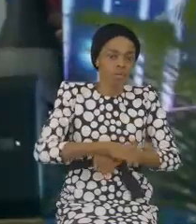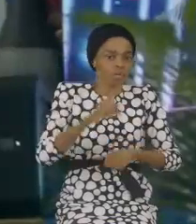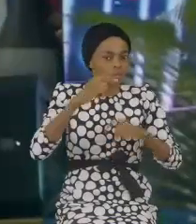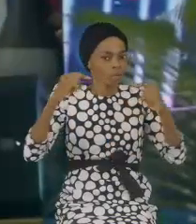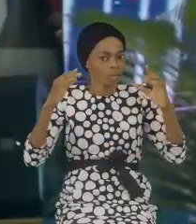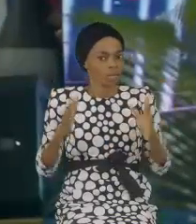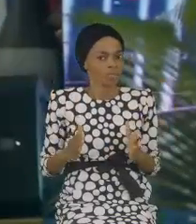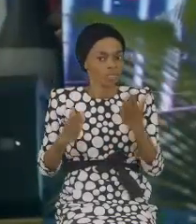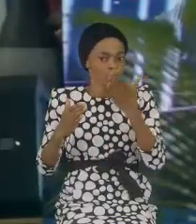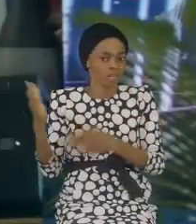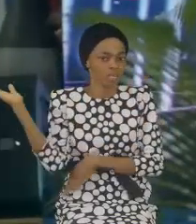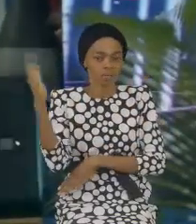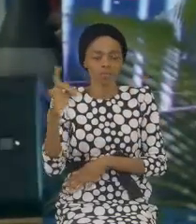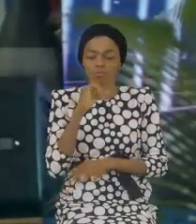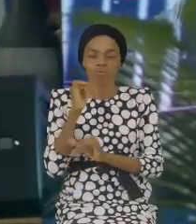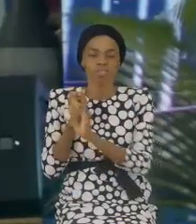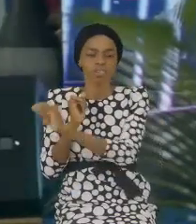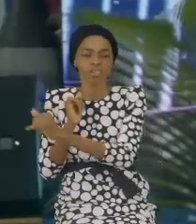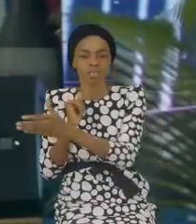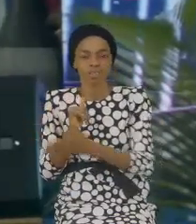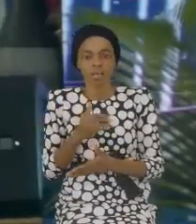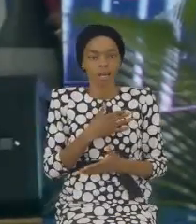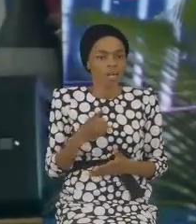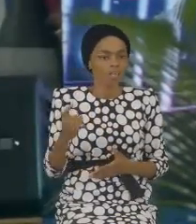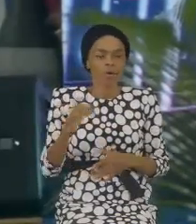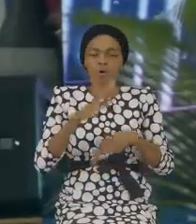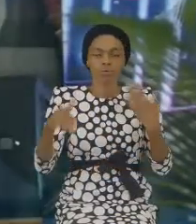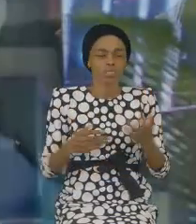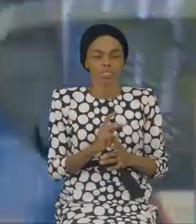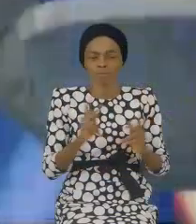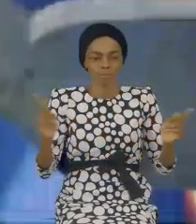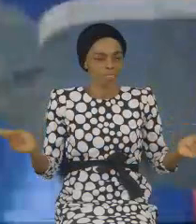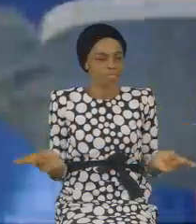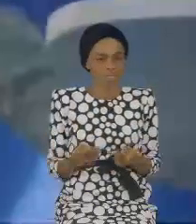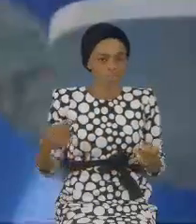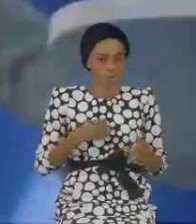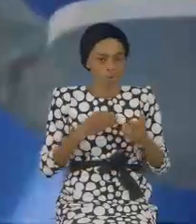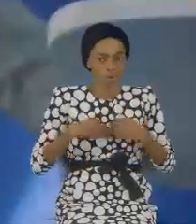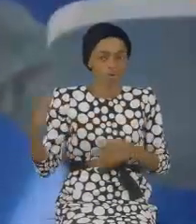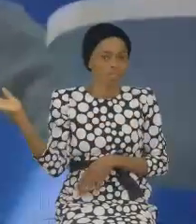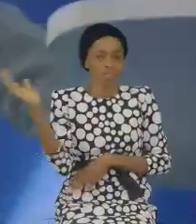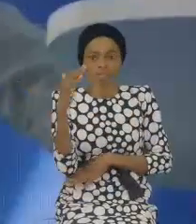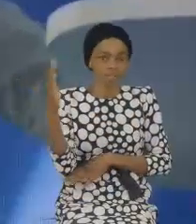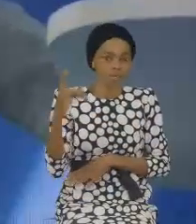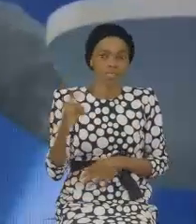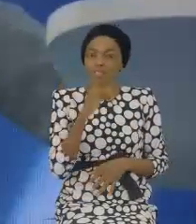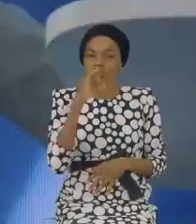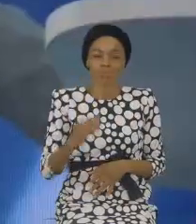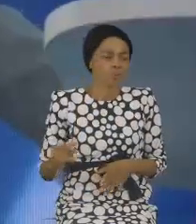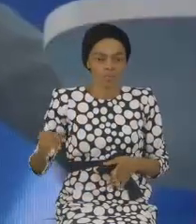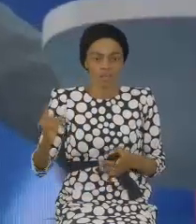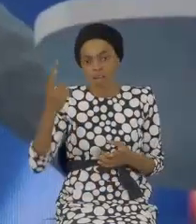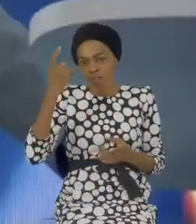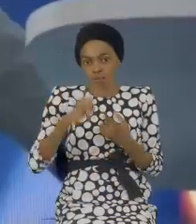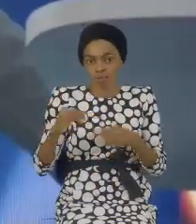in the wilderness. We don't settle there. All the experiences we have in the wilderness is not to invite us to